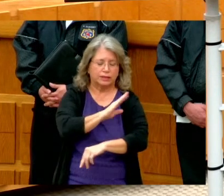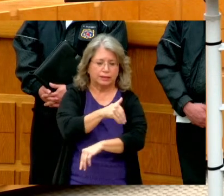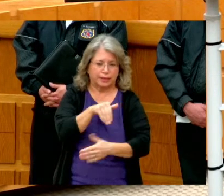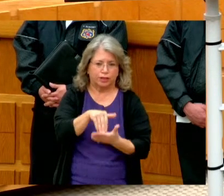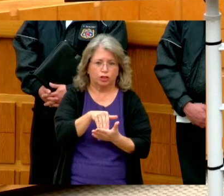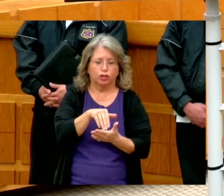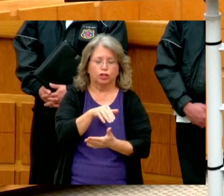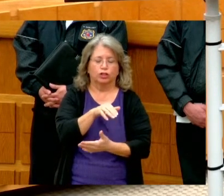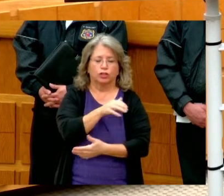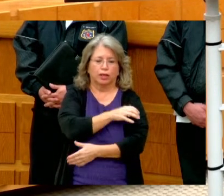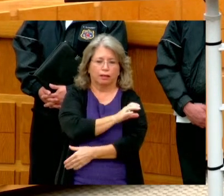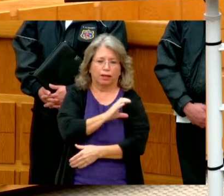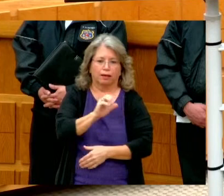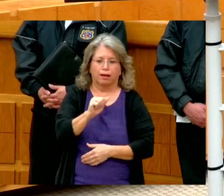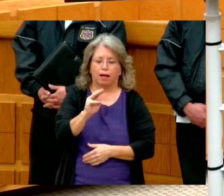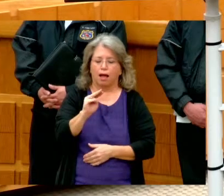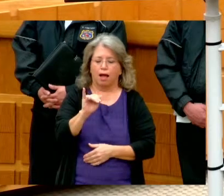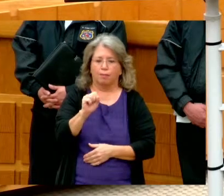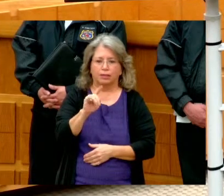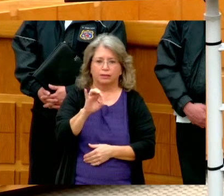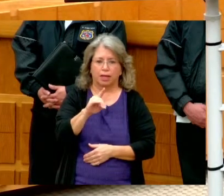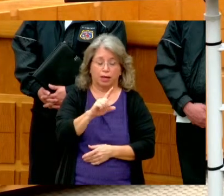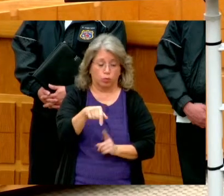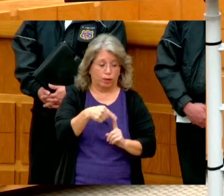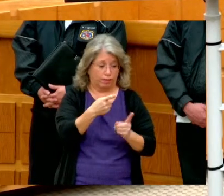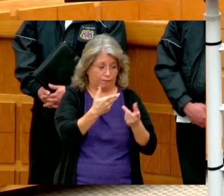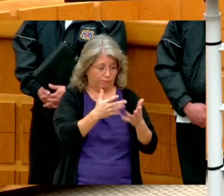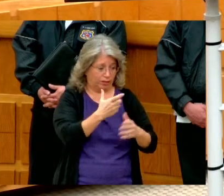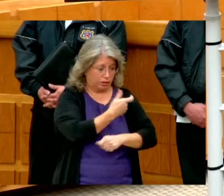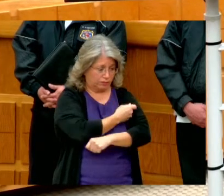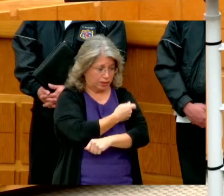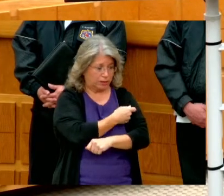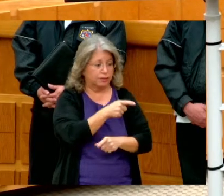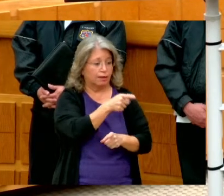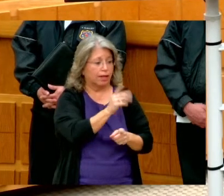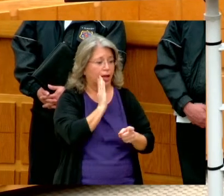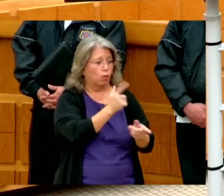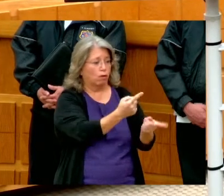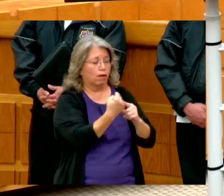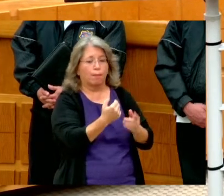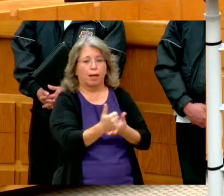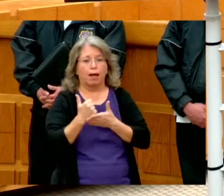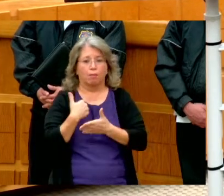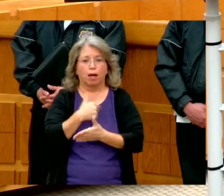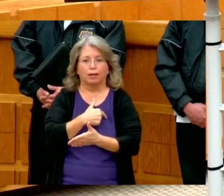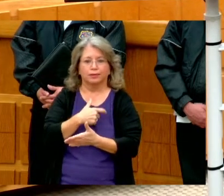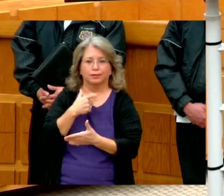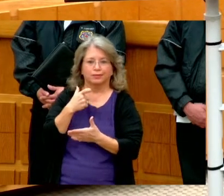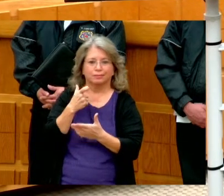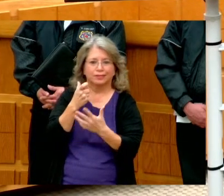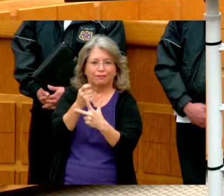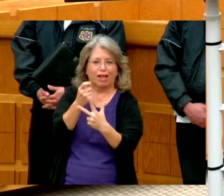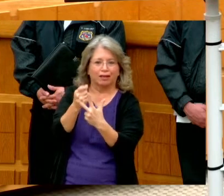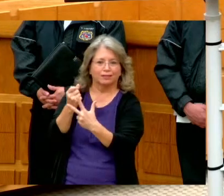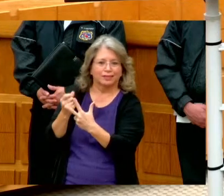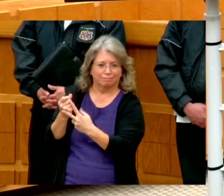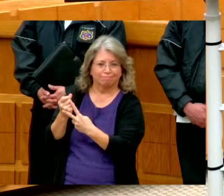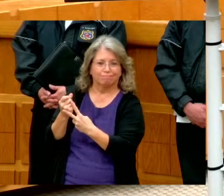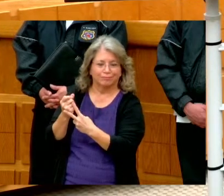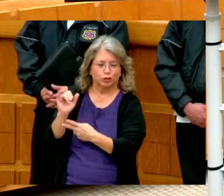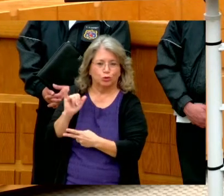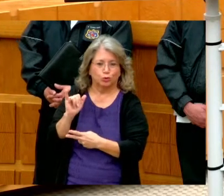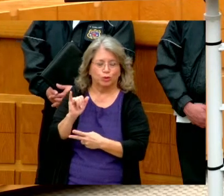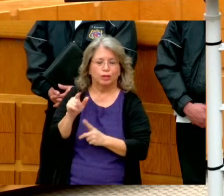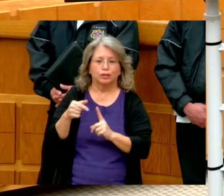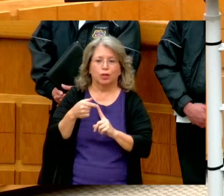patients, and we're going to support them in that effort, they will also help us with vaccination too. So as allotments keep coming